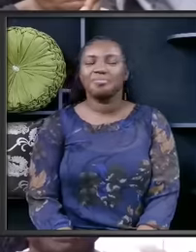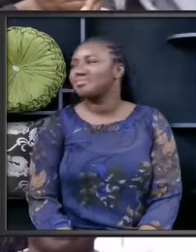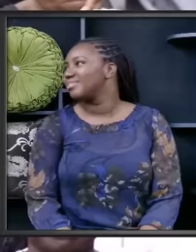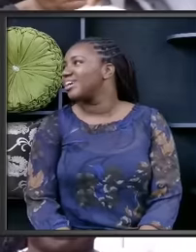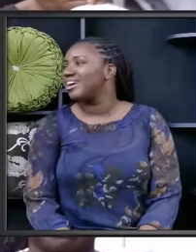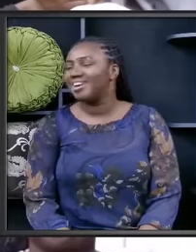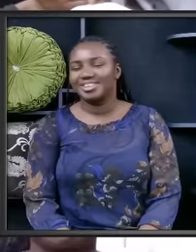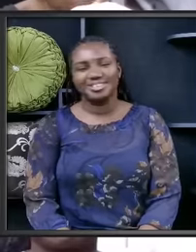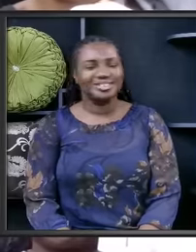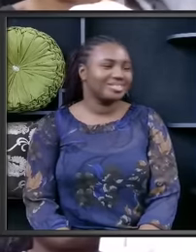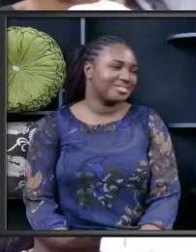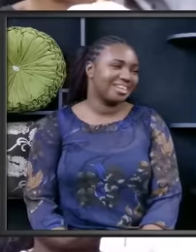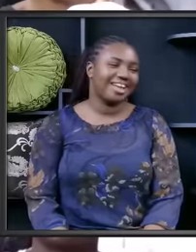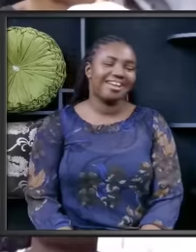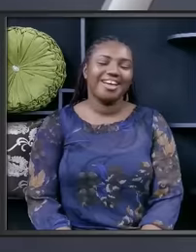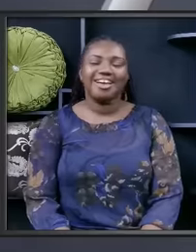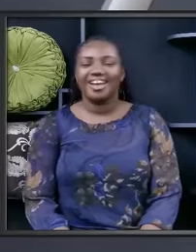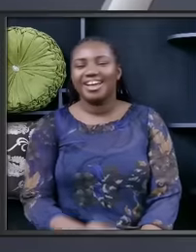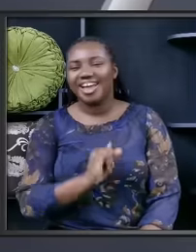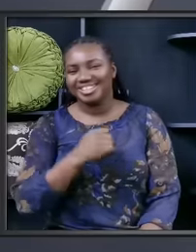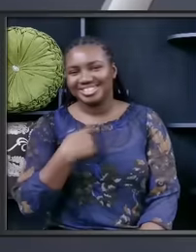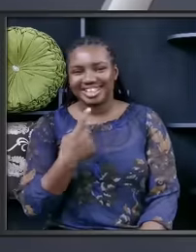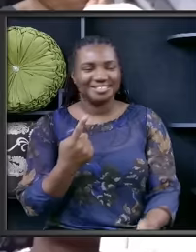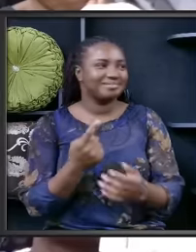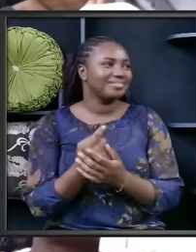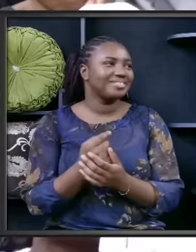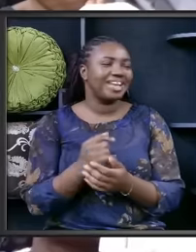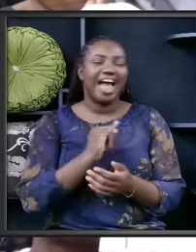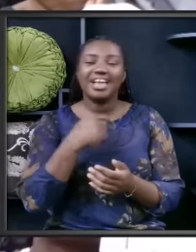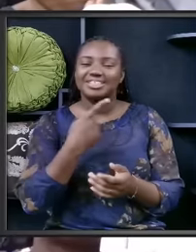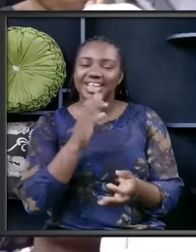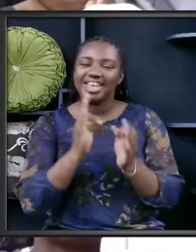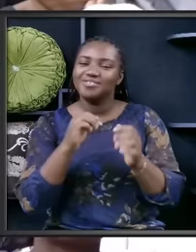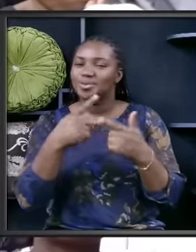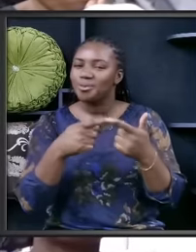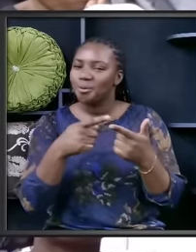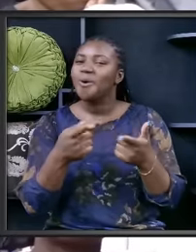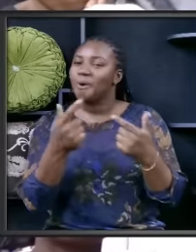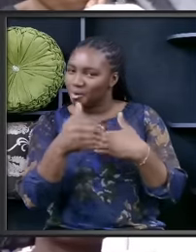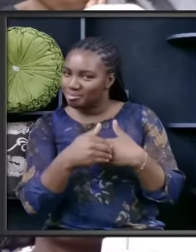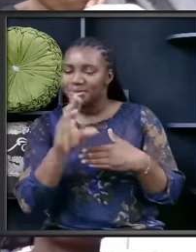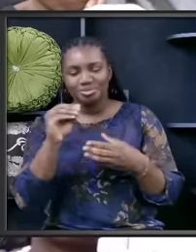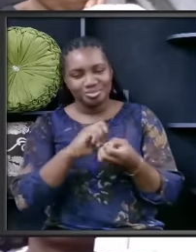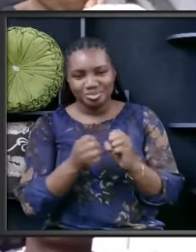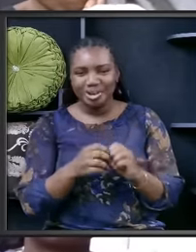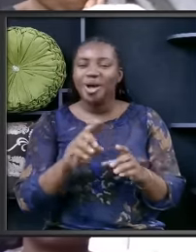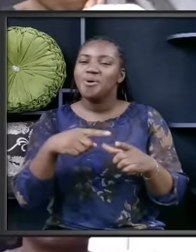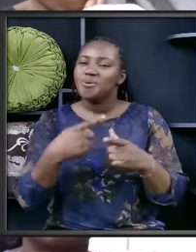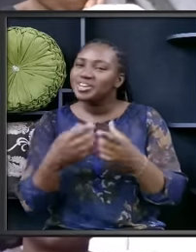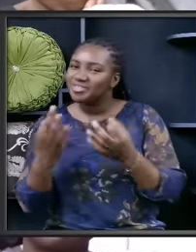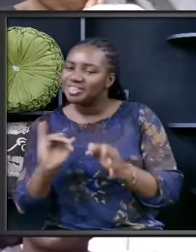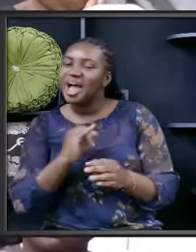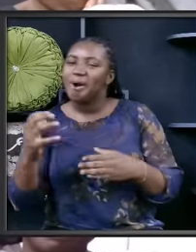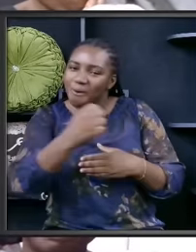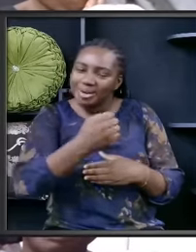Repeat that thing, make she translator. So I say, if you come back, you I go. Say, if you go, come back. No wahala. When they do finish, I go collect